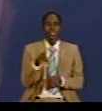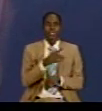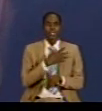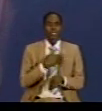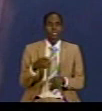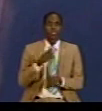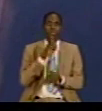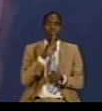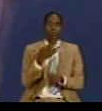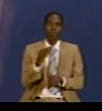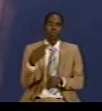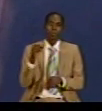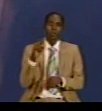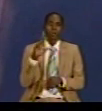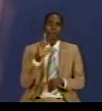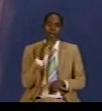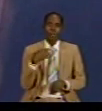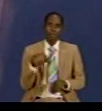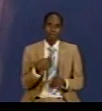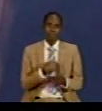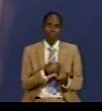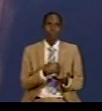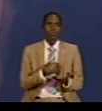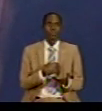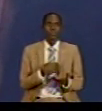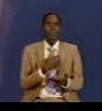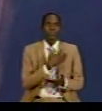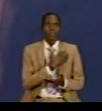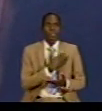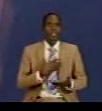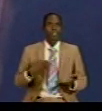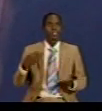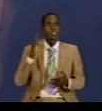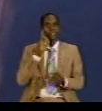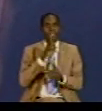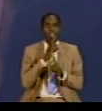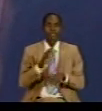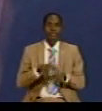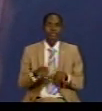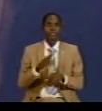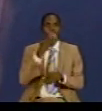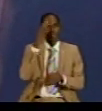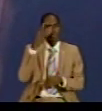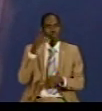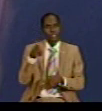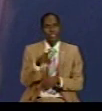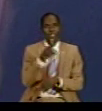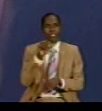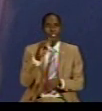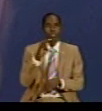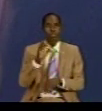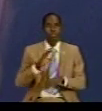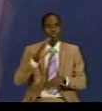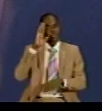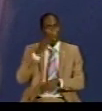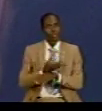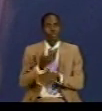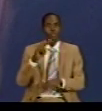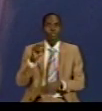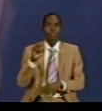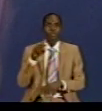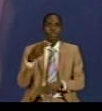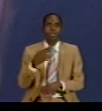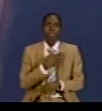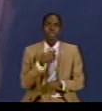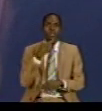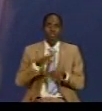he said unto them, Know ye Laban the son of Nahor? And they said, We know him. And he said unto them, Is he